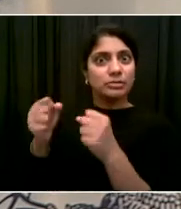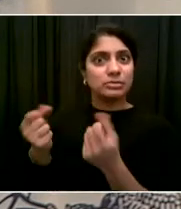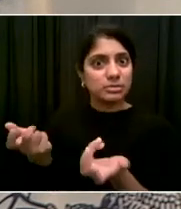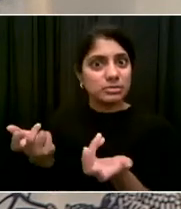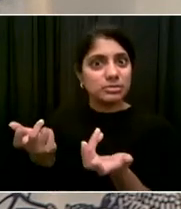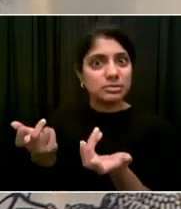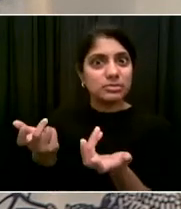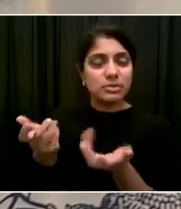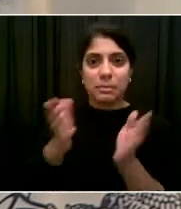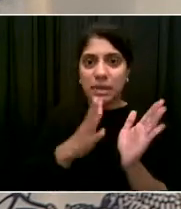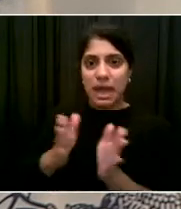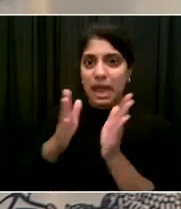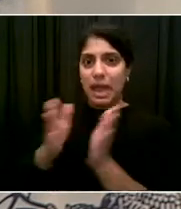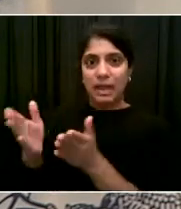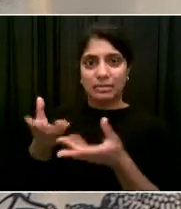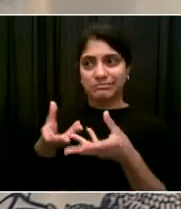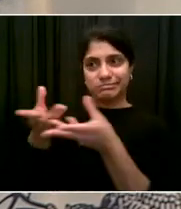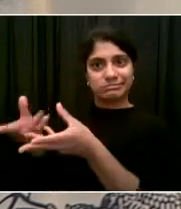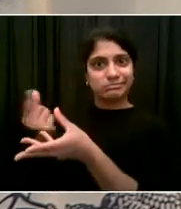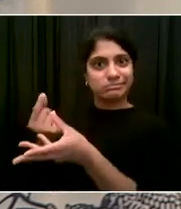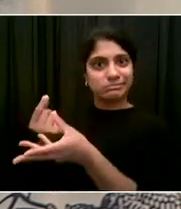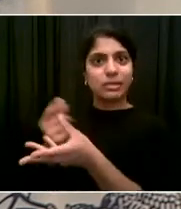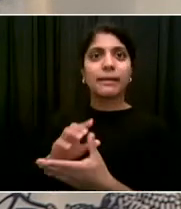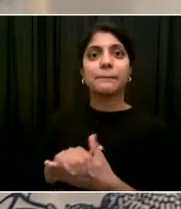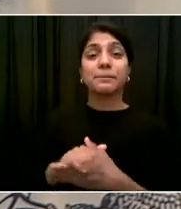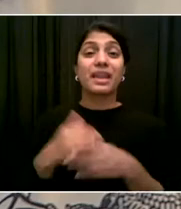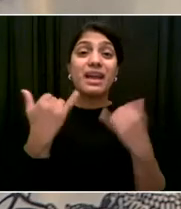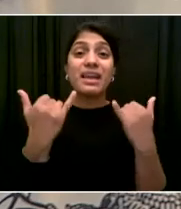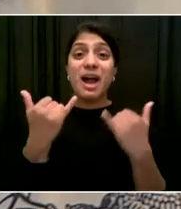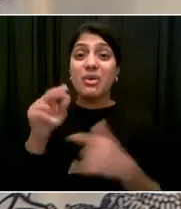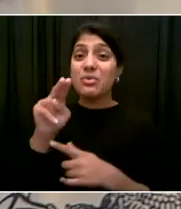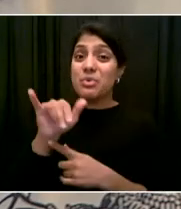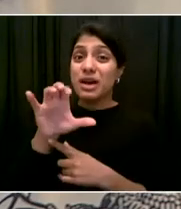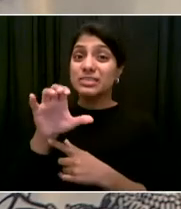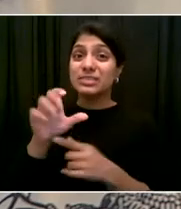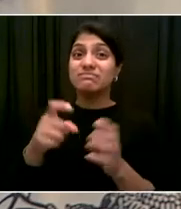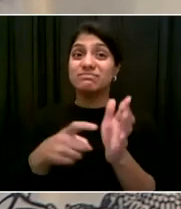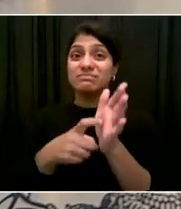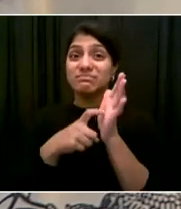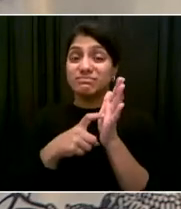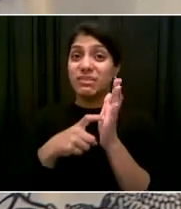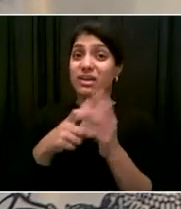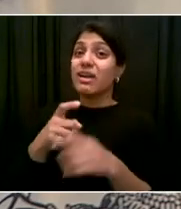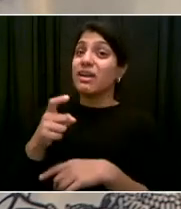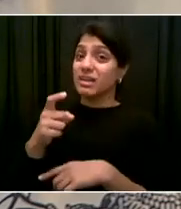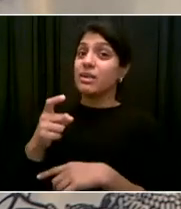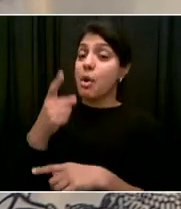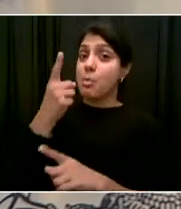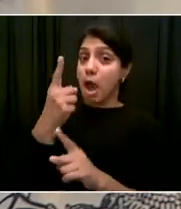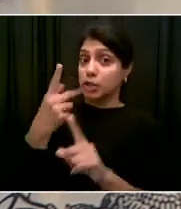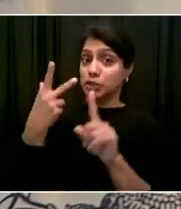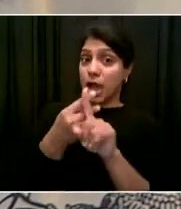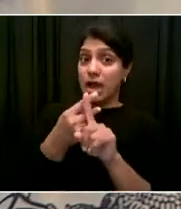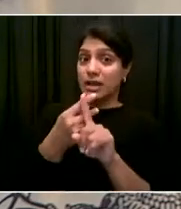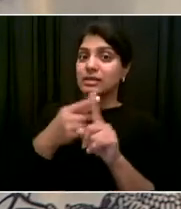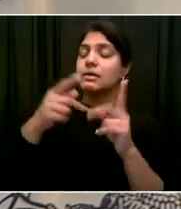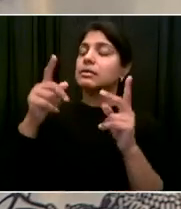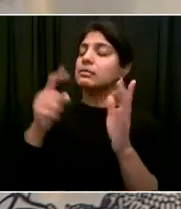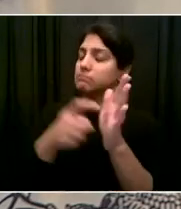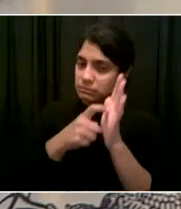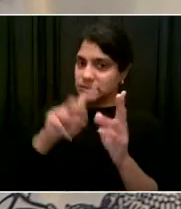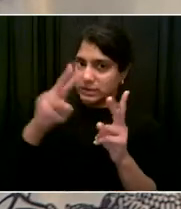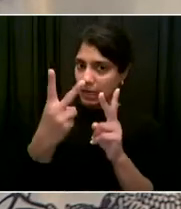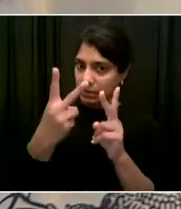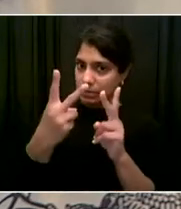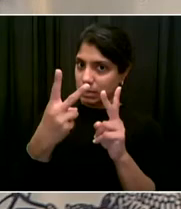dose, Dr. Katz, why don't you describe the experience you've had? Yes, sir. We track with everyone when